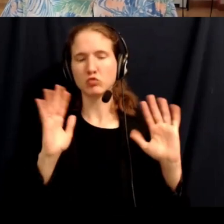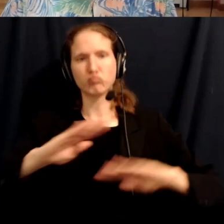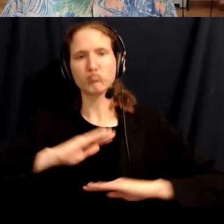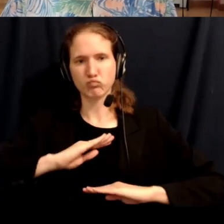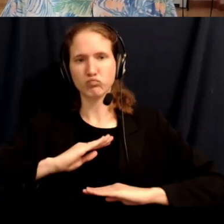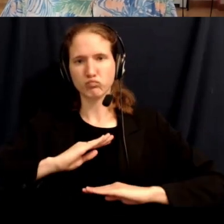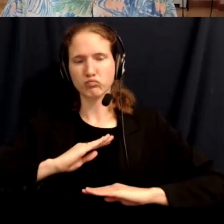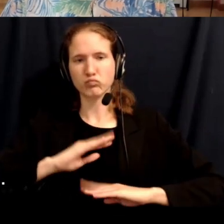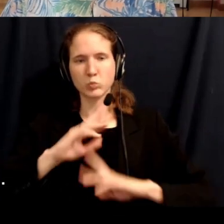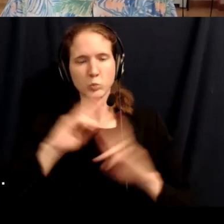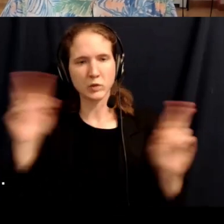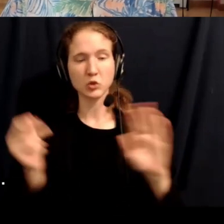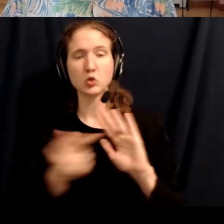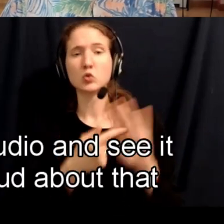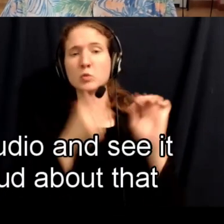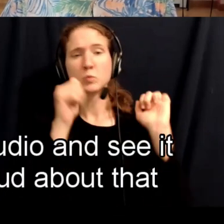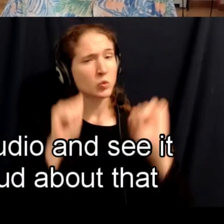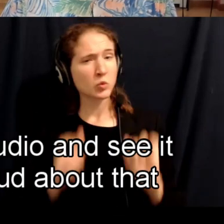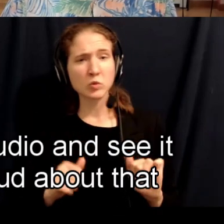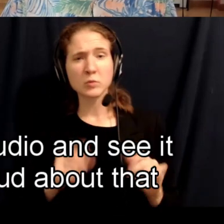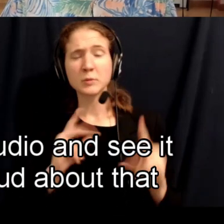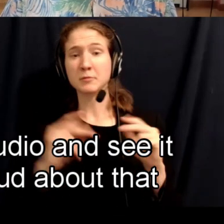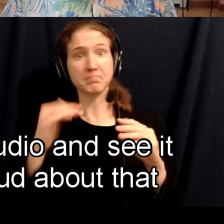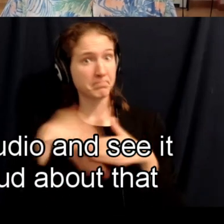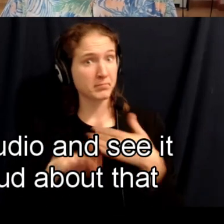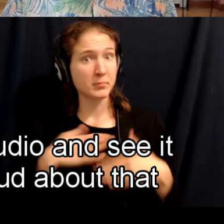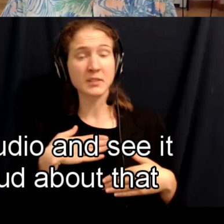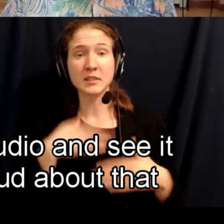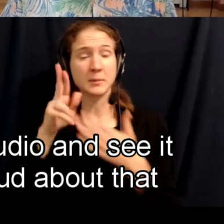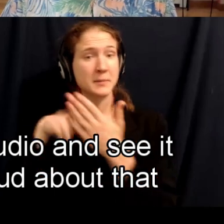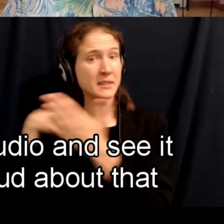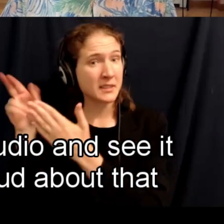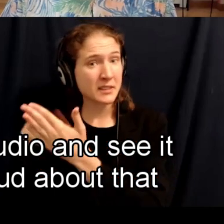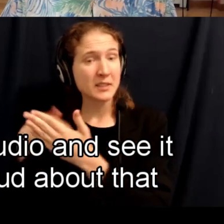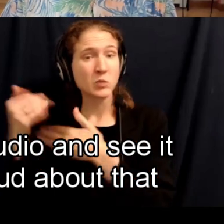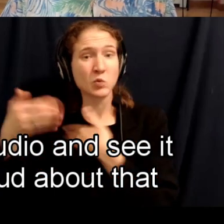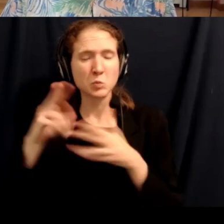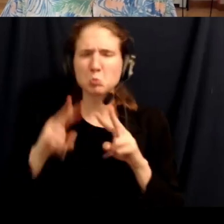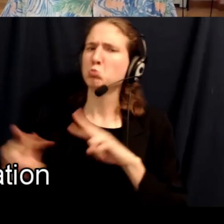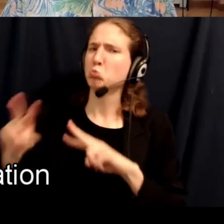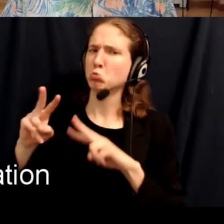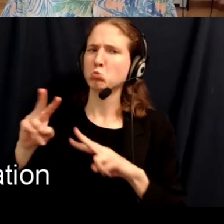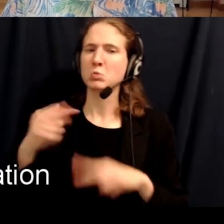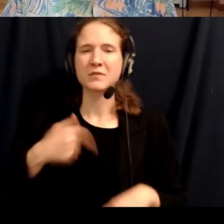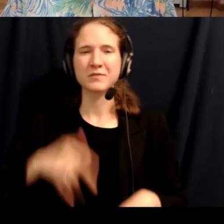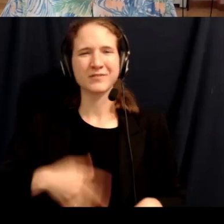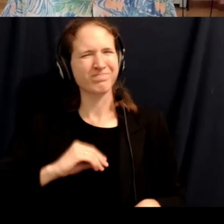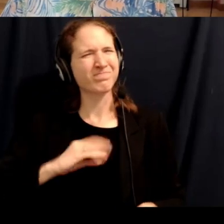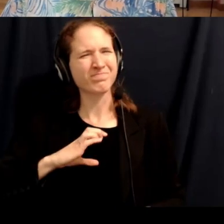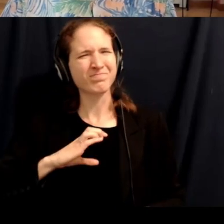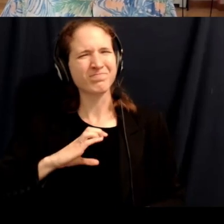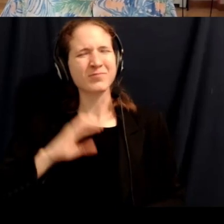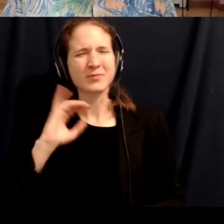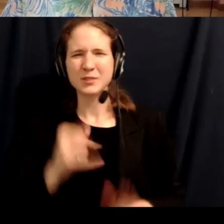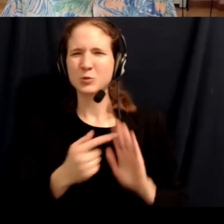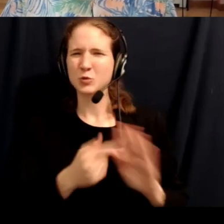this now. I can post this. I can show this. People can come into my studio and see it hanging, and I can feel proud about that being a representation of what I